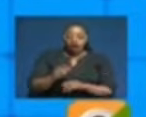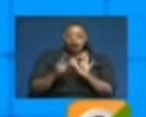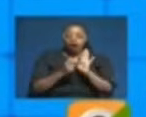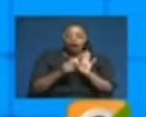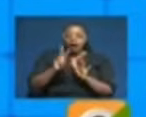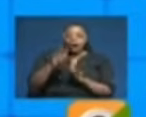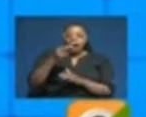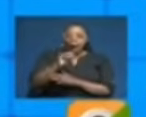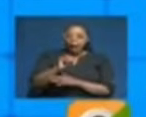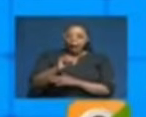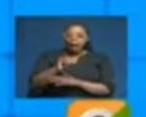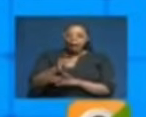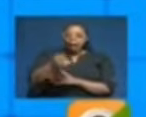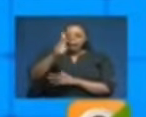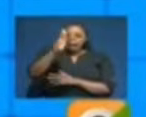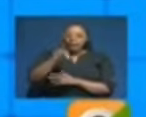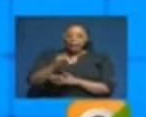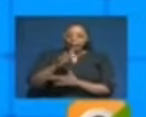like UNAIDS.